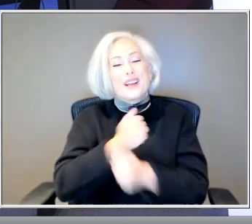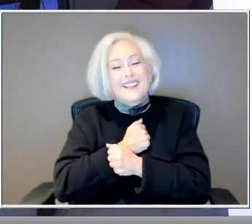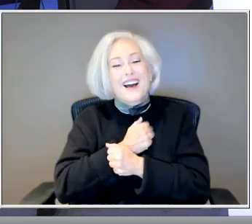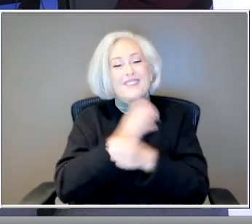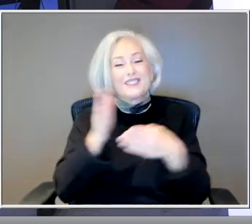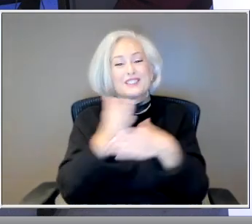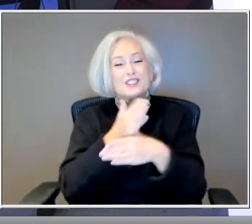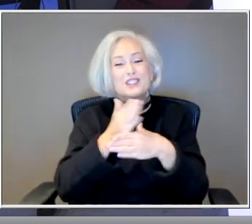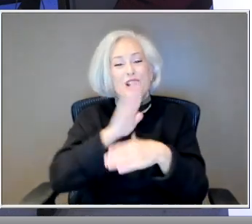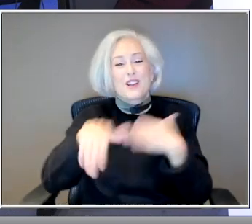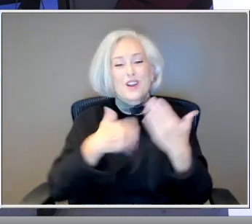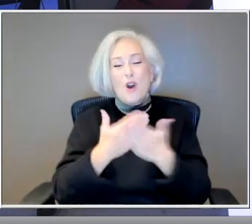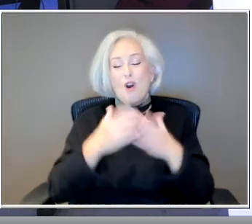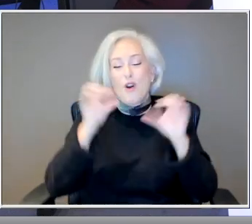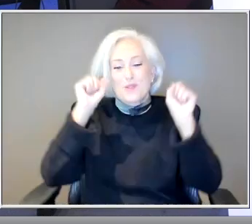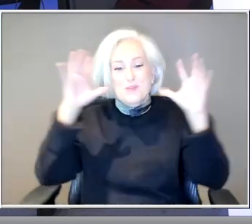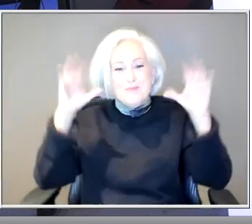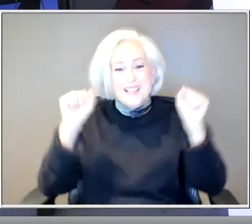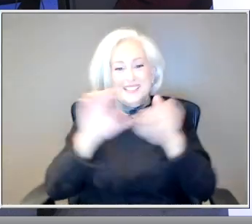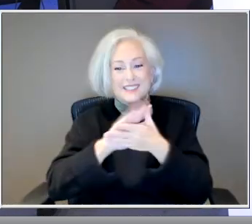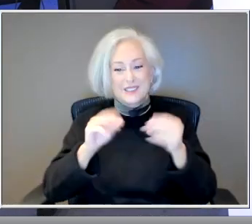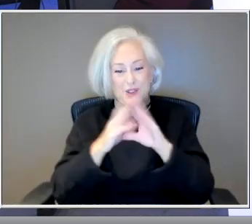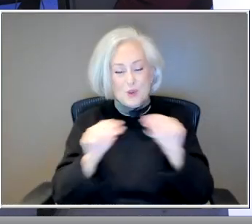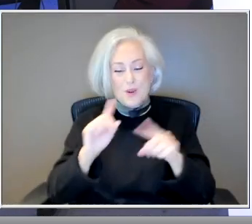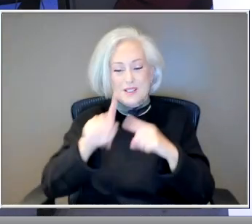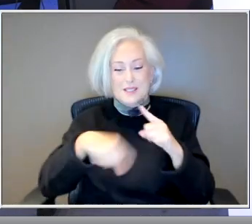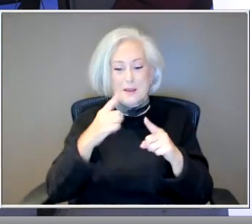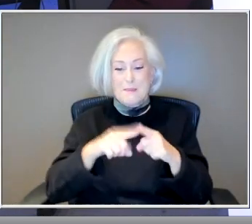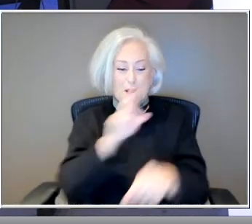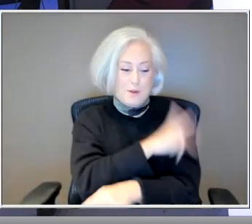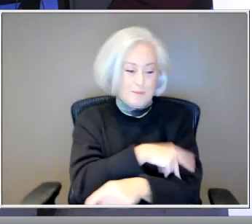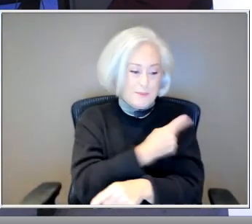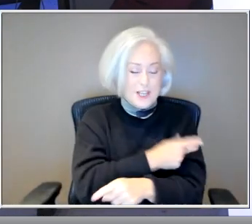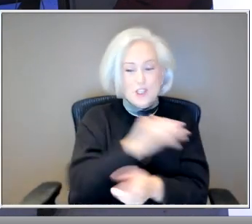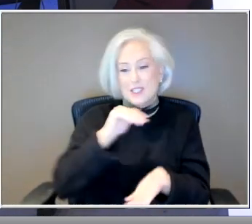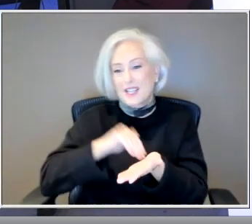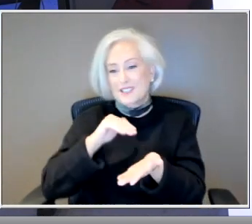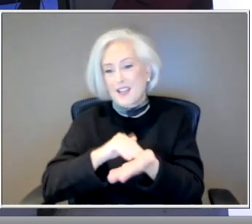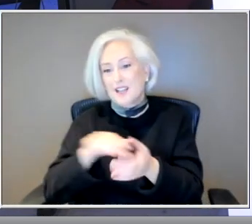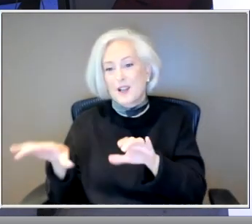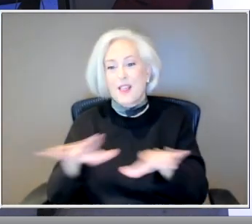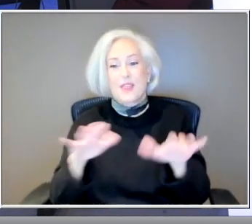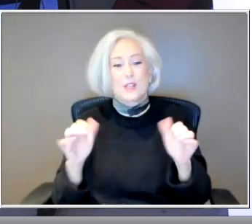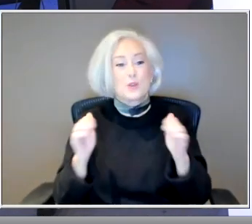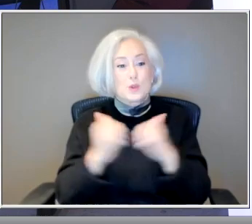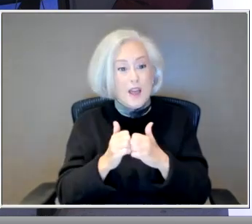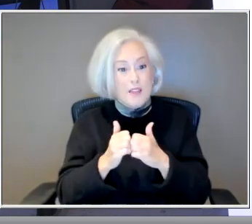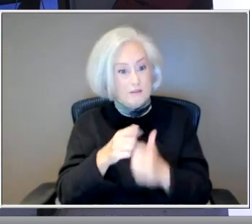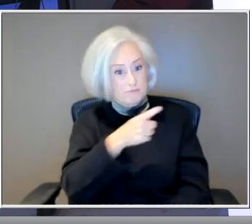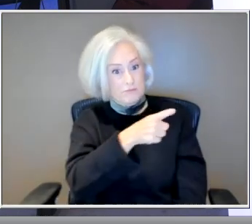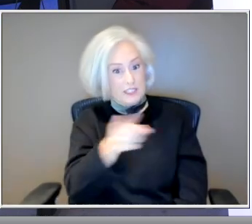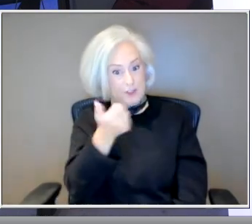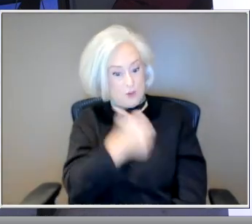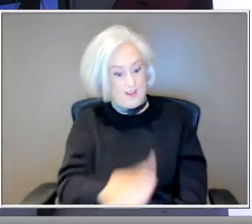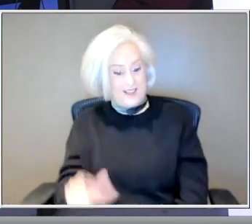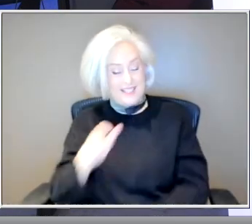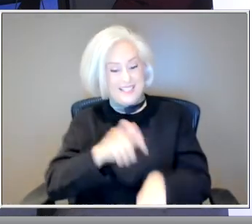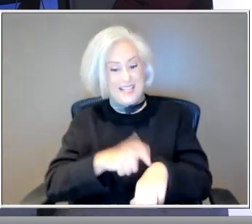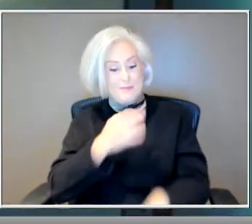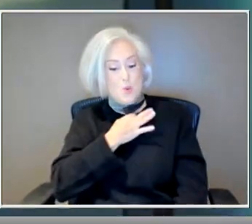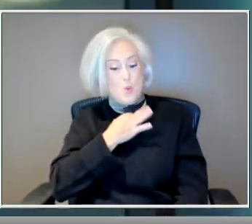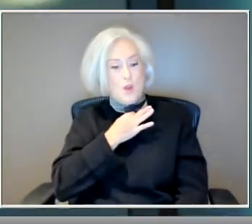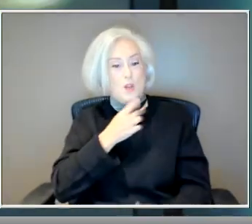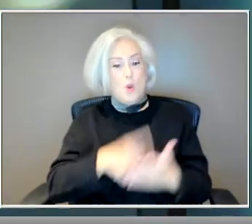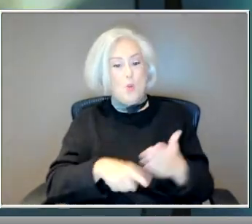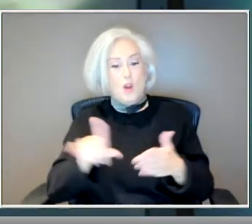incredible stories of the patients and the doctors and everything that they're doing together. But have you ever wondered what your doctor does outside of